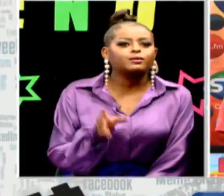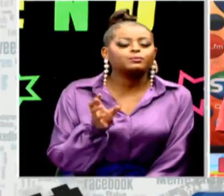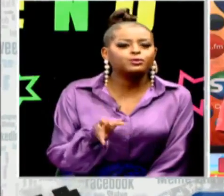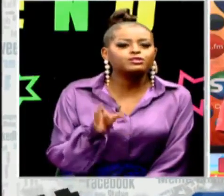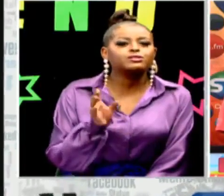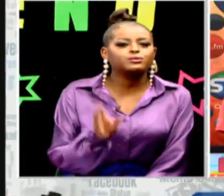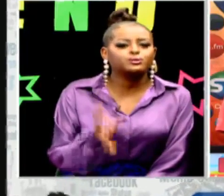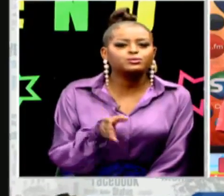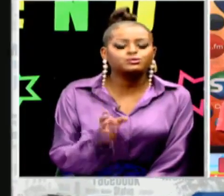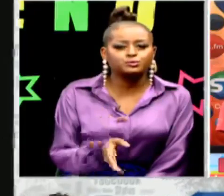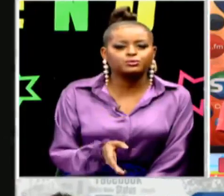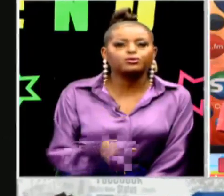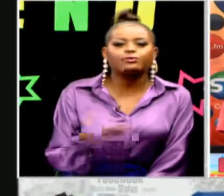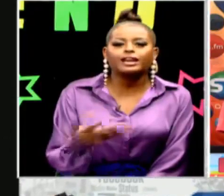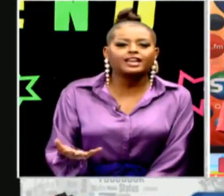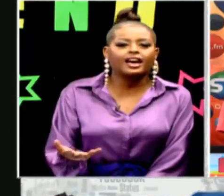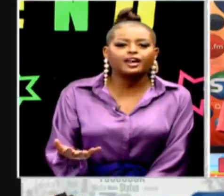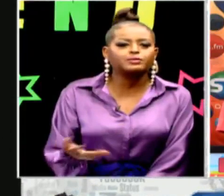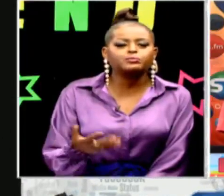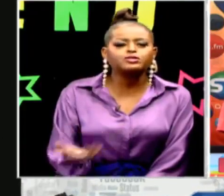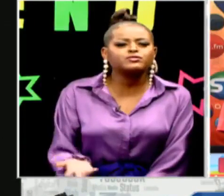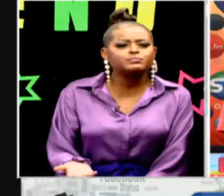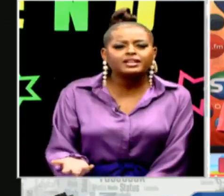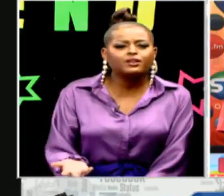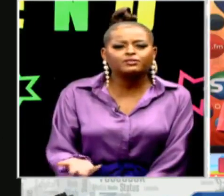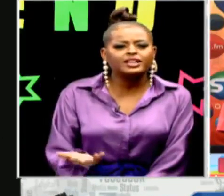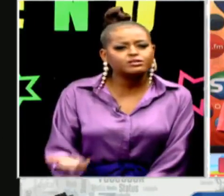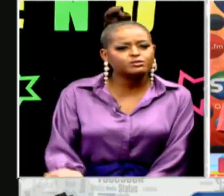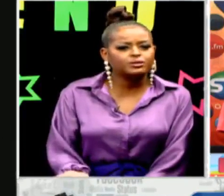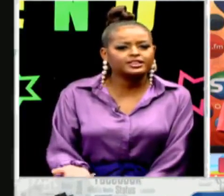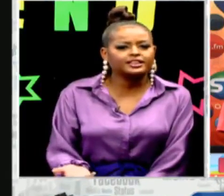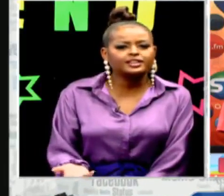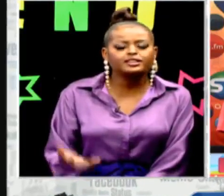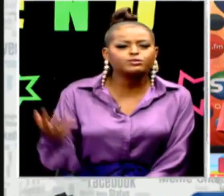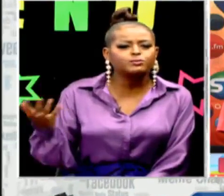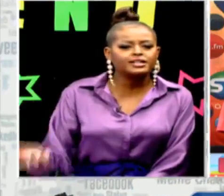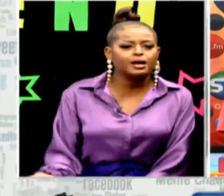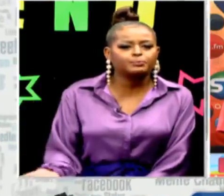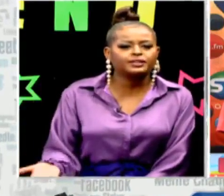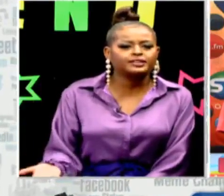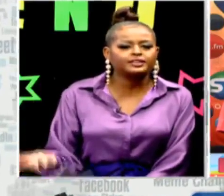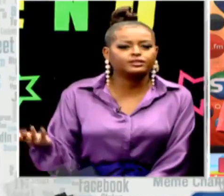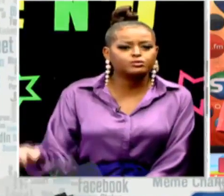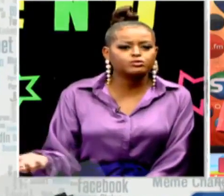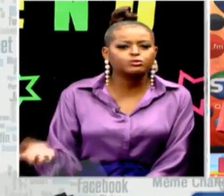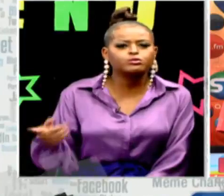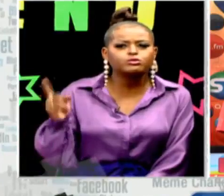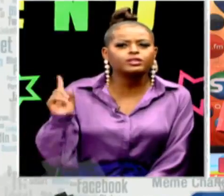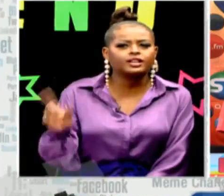what would you do? Or rather, I mean, what do you even make of that story? And I don't know why it's happening in